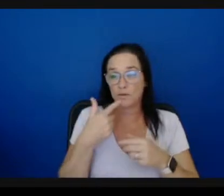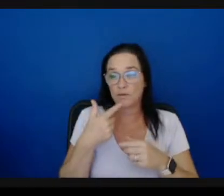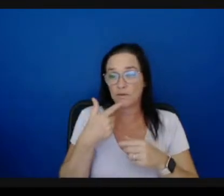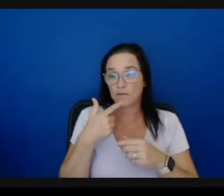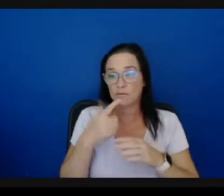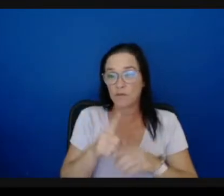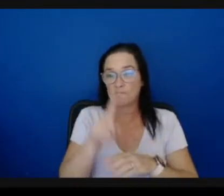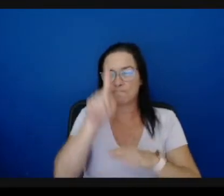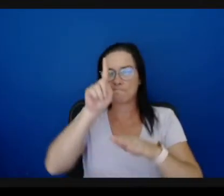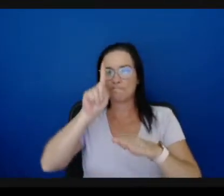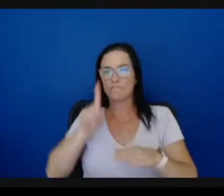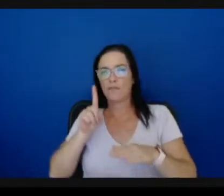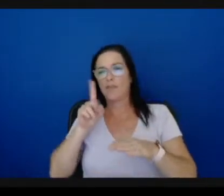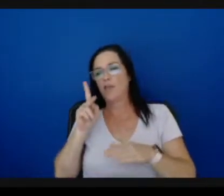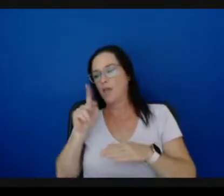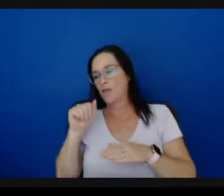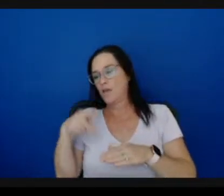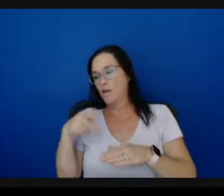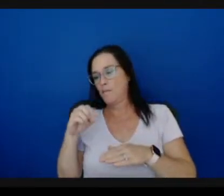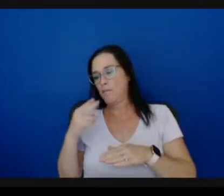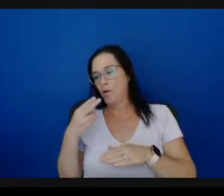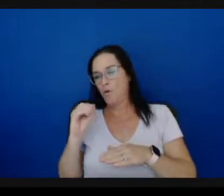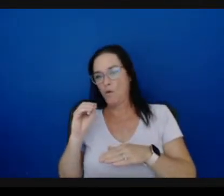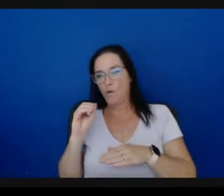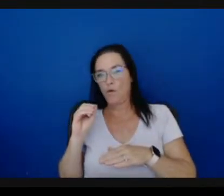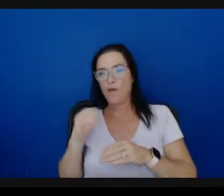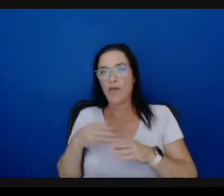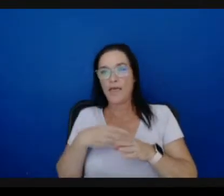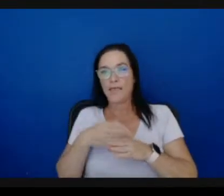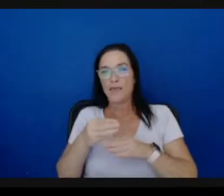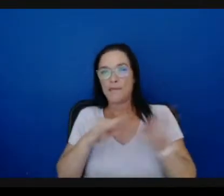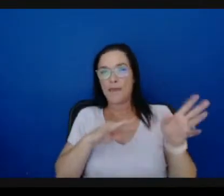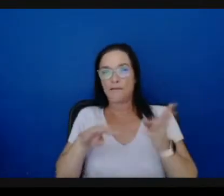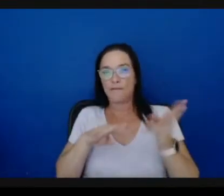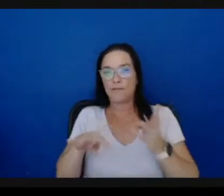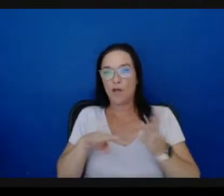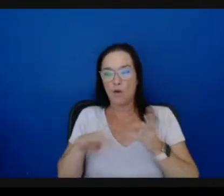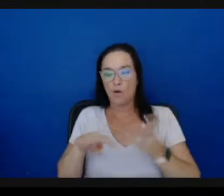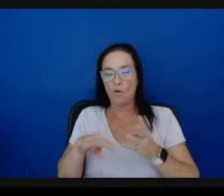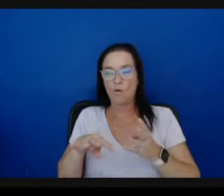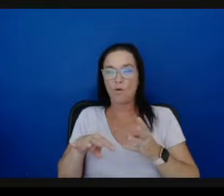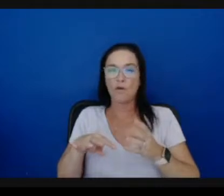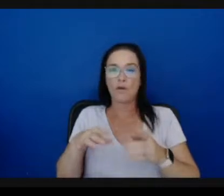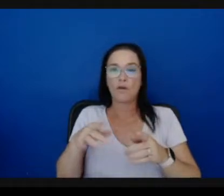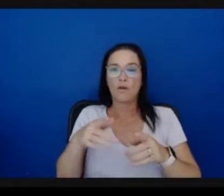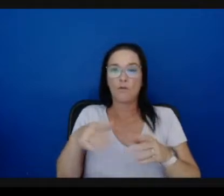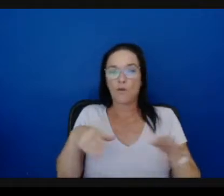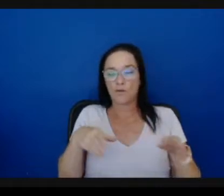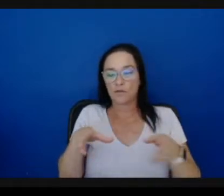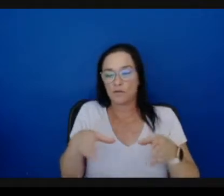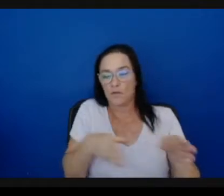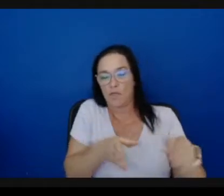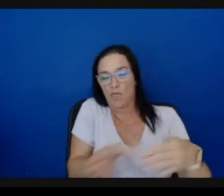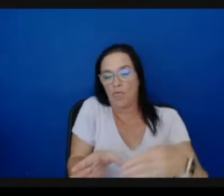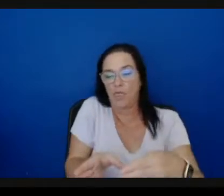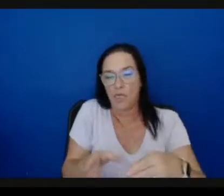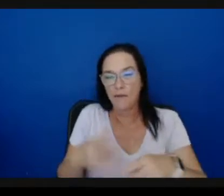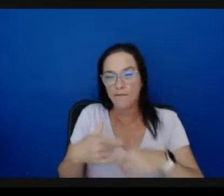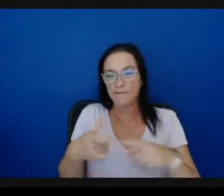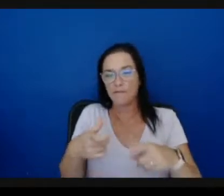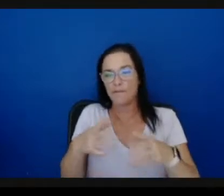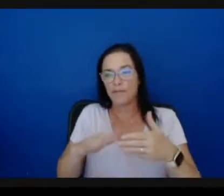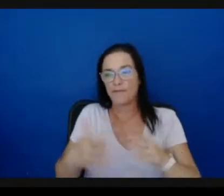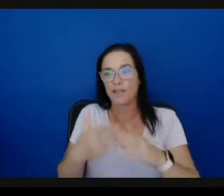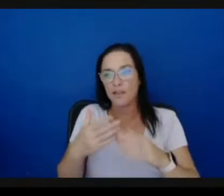of Kapoho. The main flow from Pu'uki'i was deflected from the valley leading to Kapoho village by an old